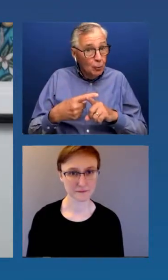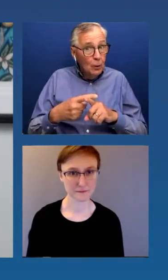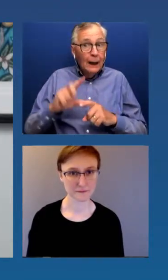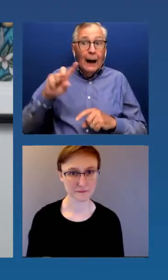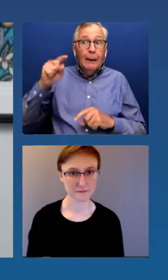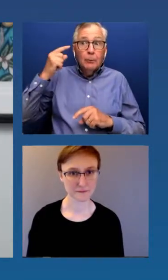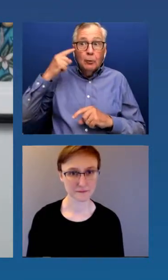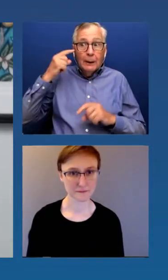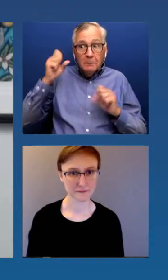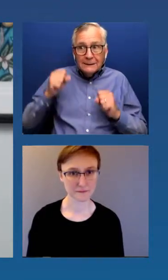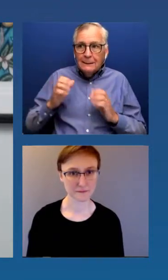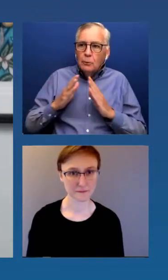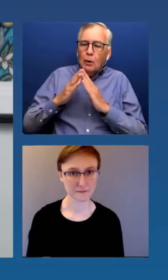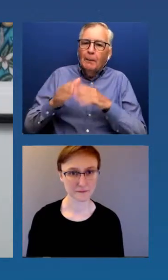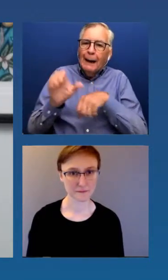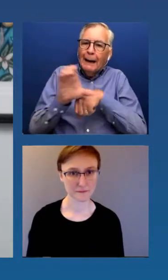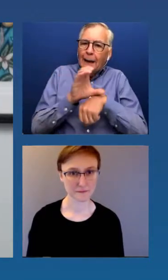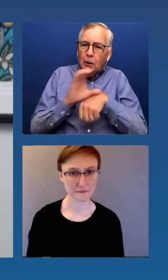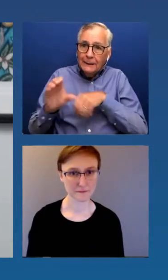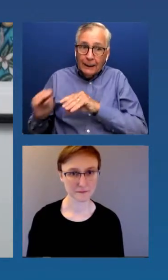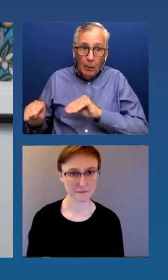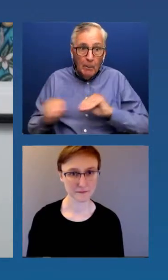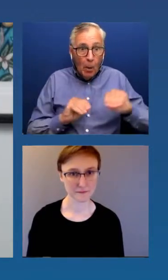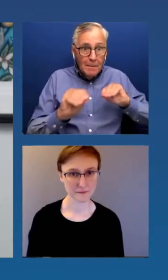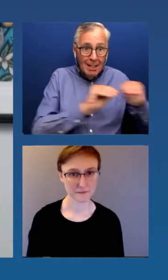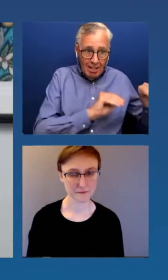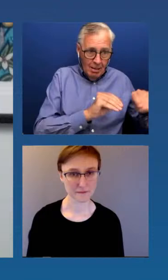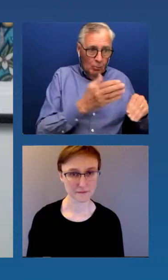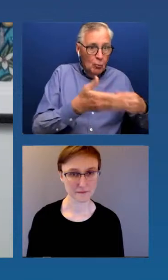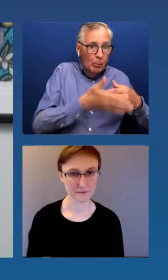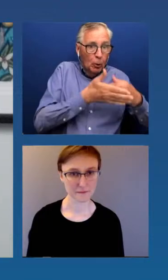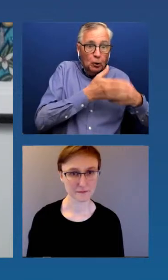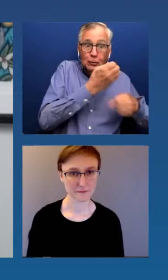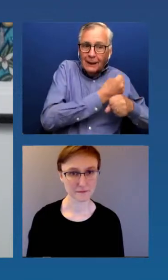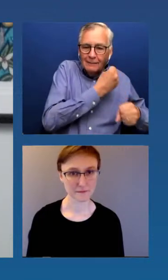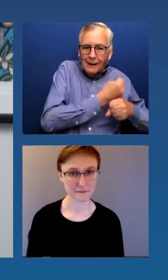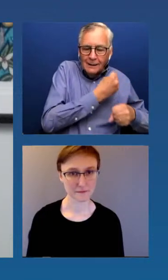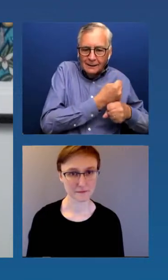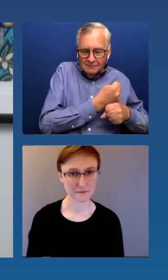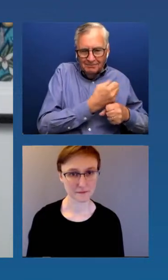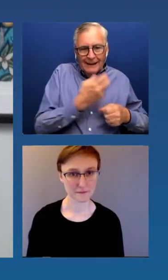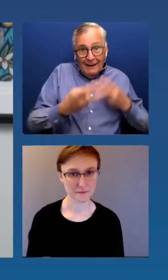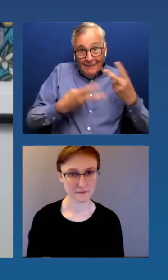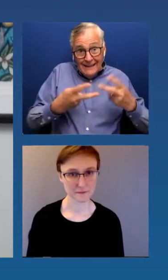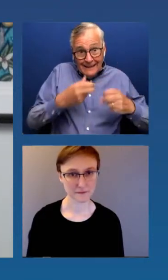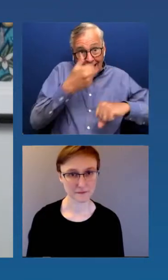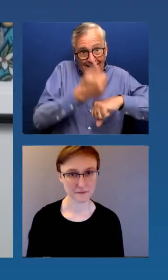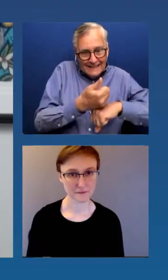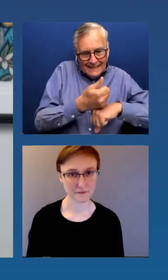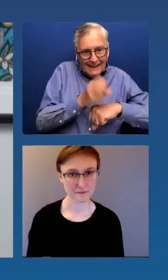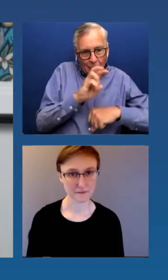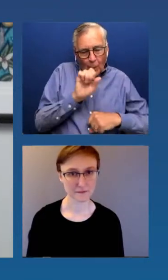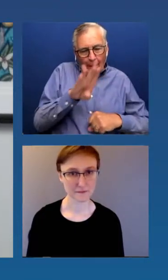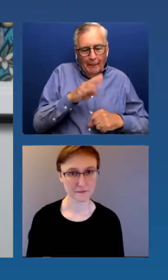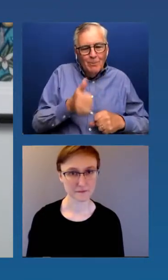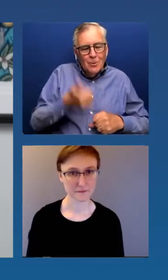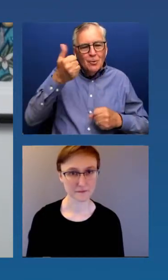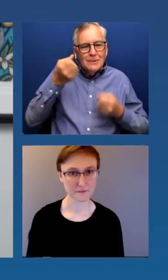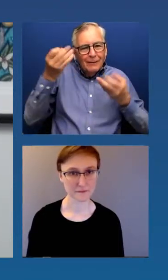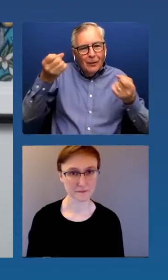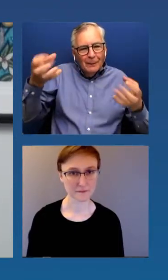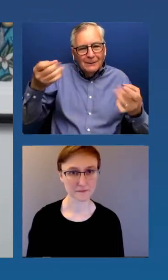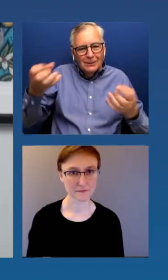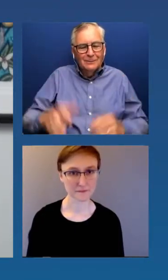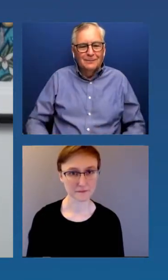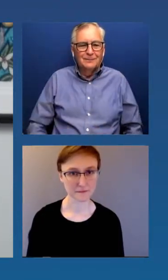peuvent demander une clinique mobile pour leur lieu de travail. Visitez notre site web pour plus de détails.